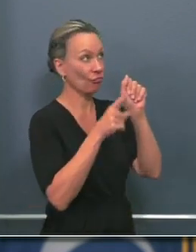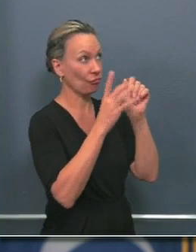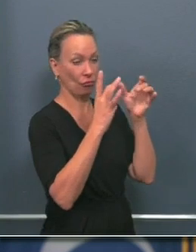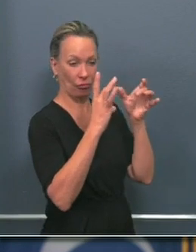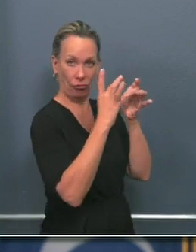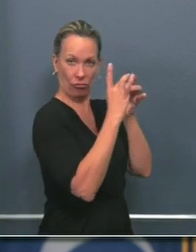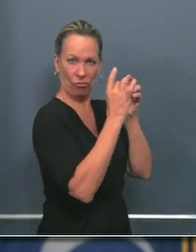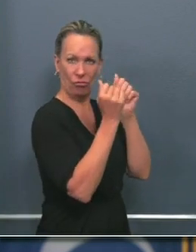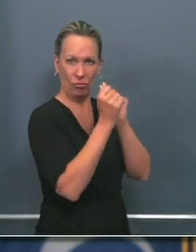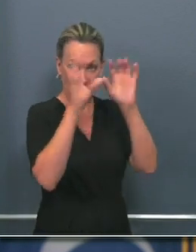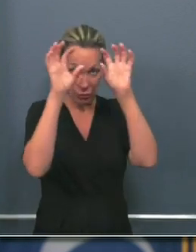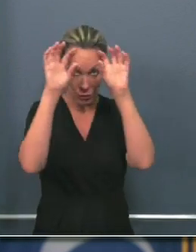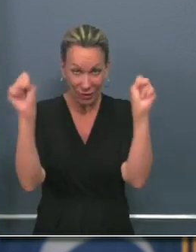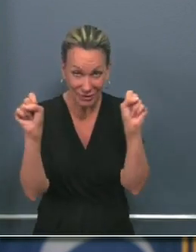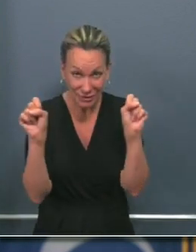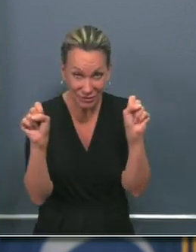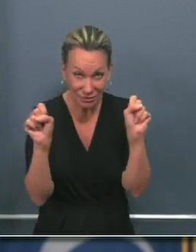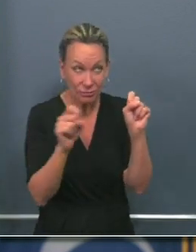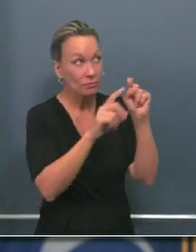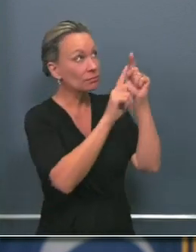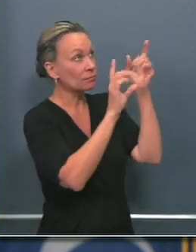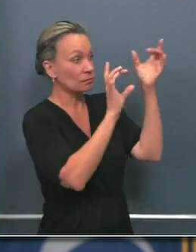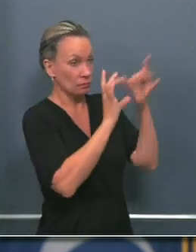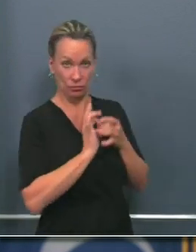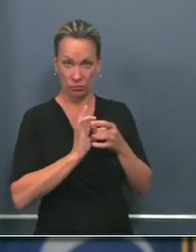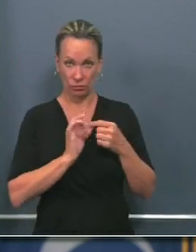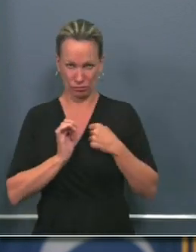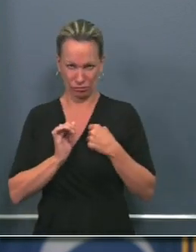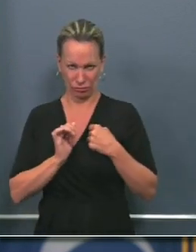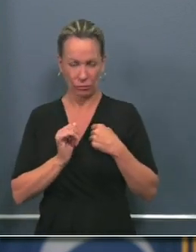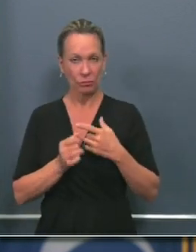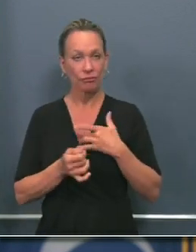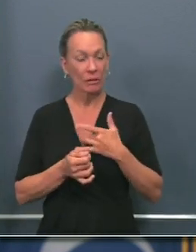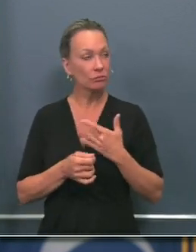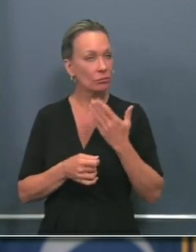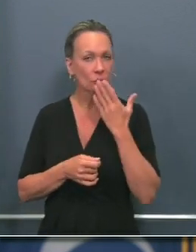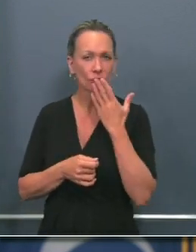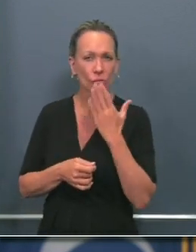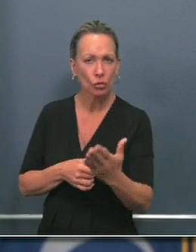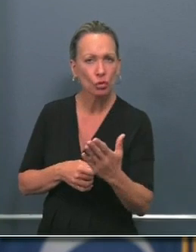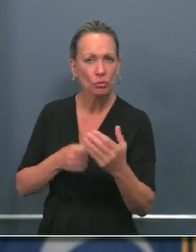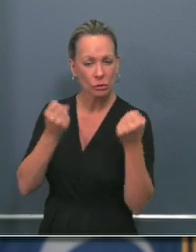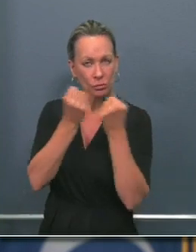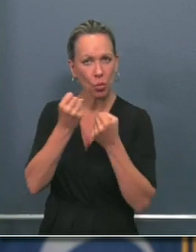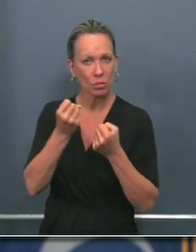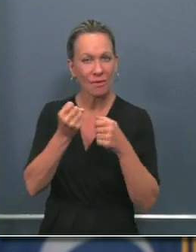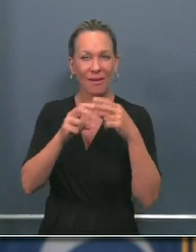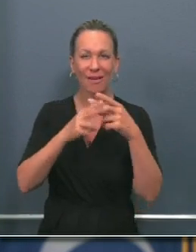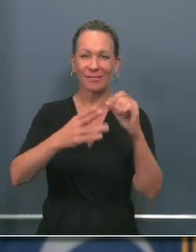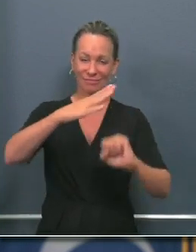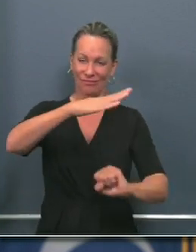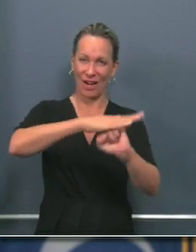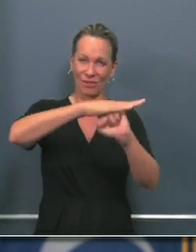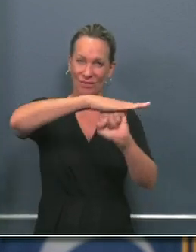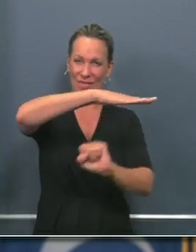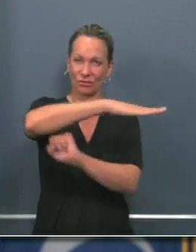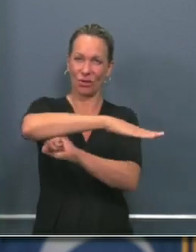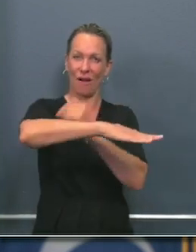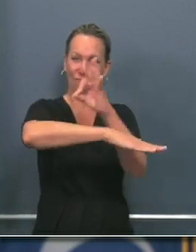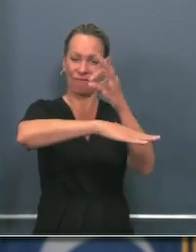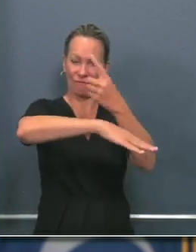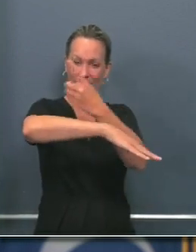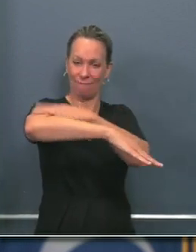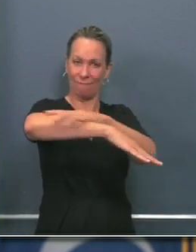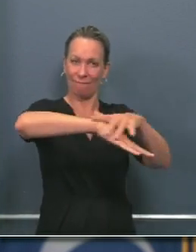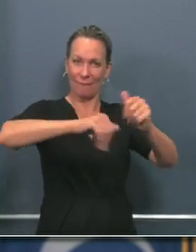of support and consider that that foundational support as it relates to many of the programs we've announced in the state,